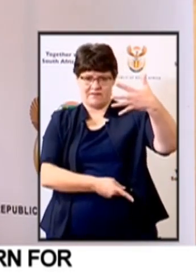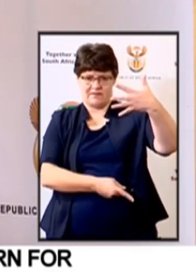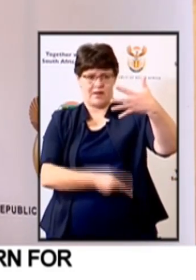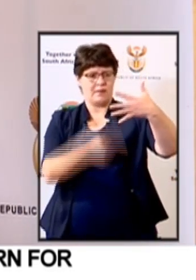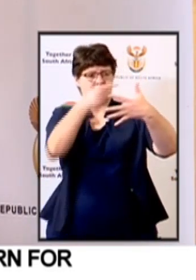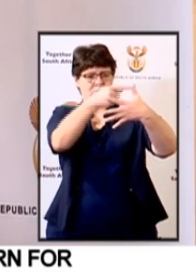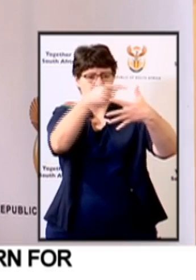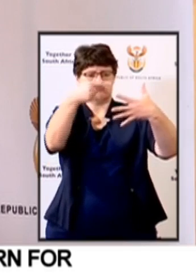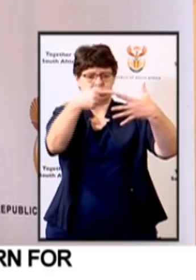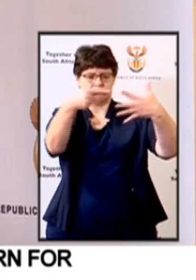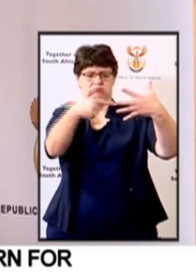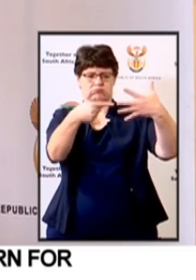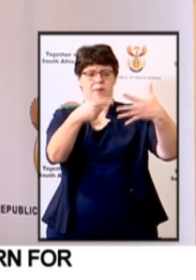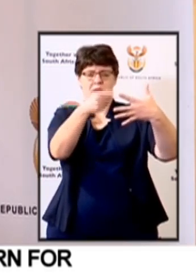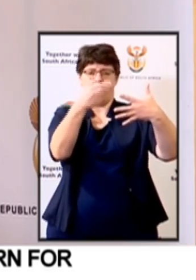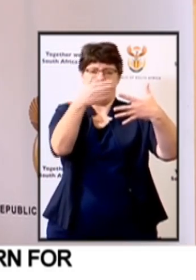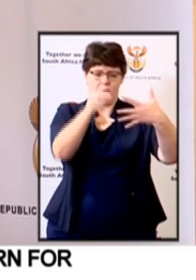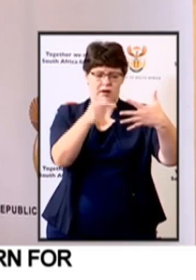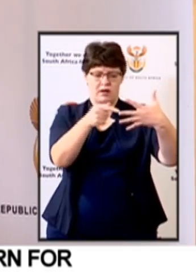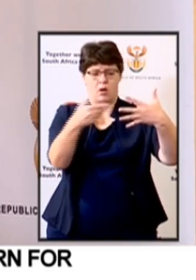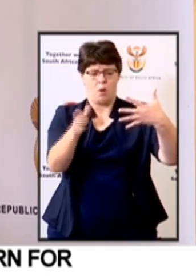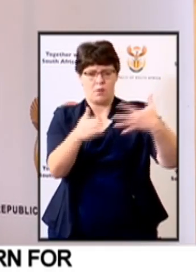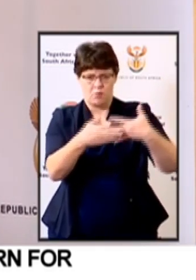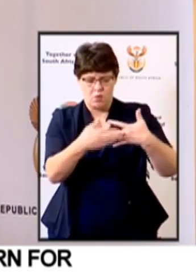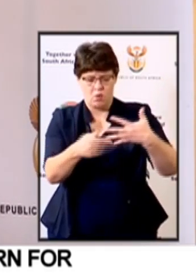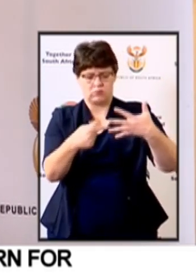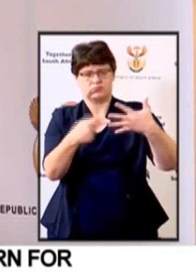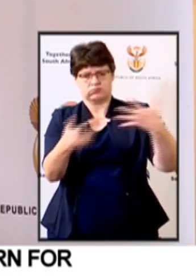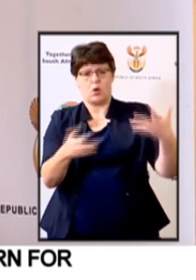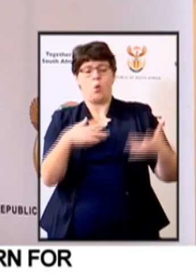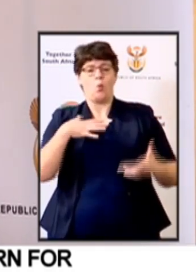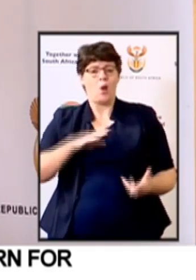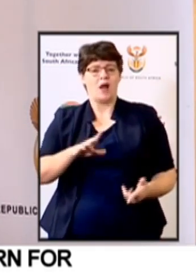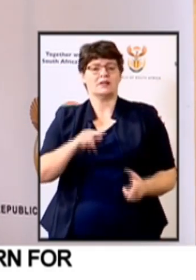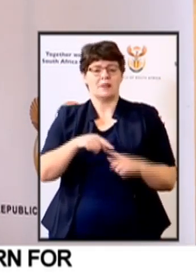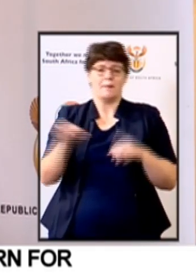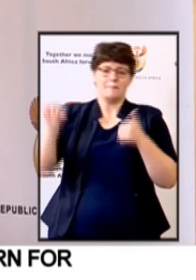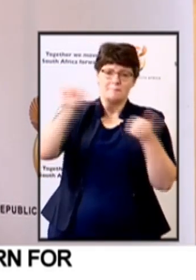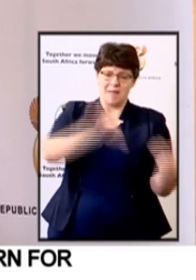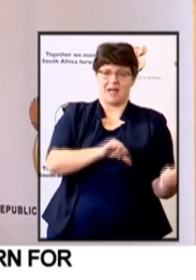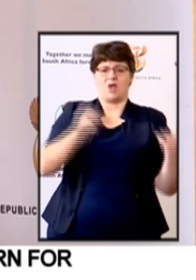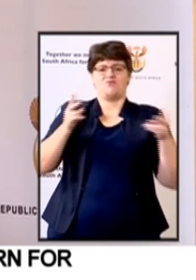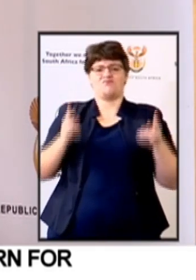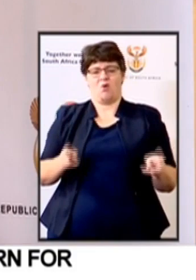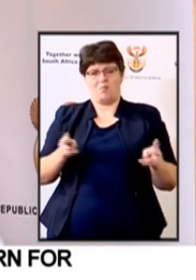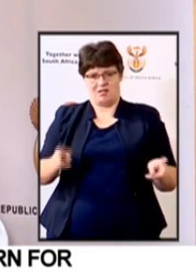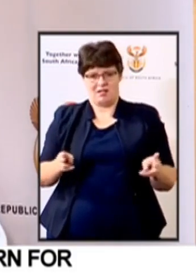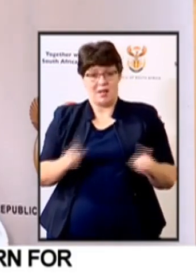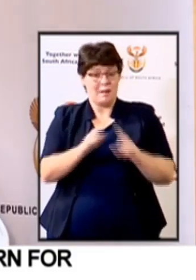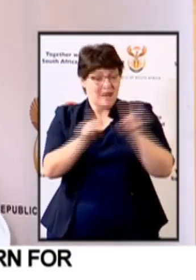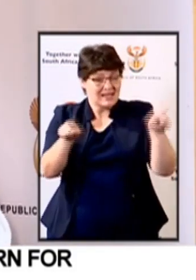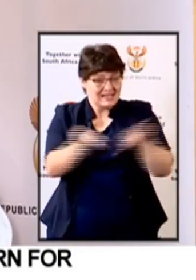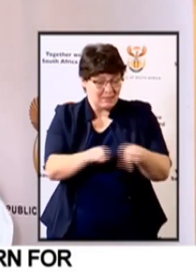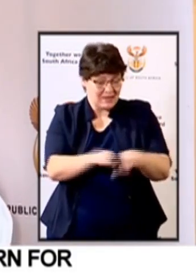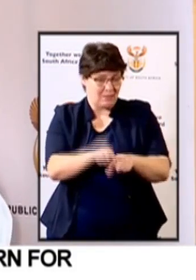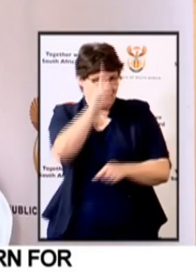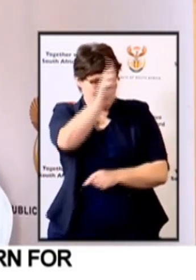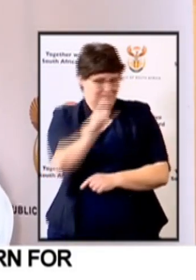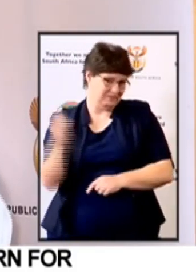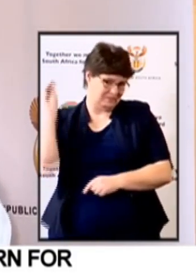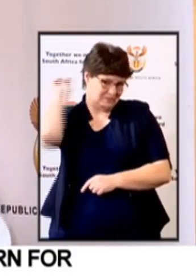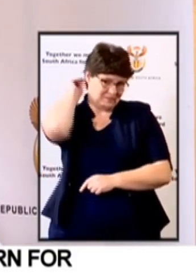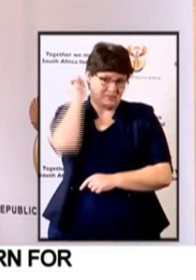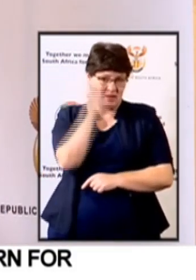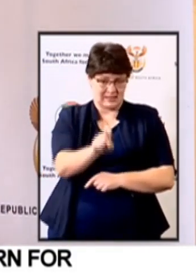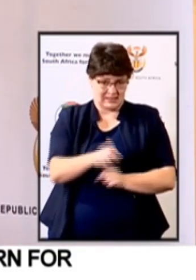will be opened up to bring back some normality, whilst taking cognizance of